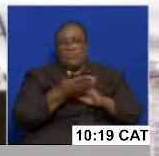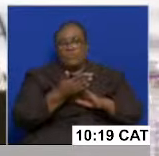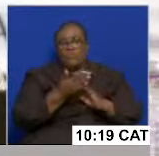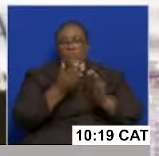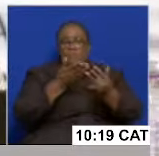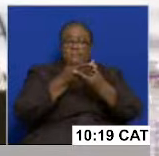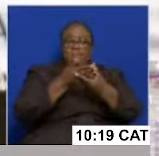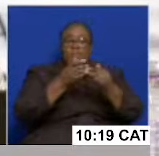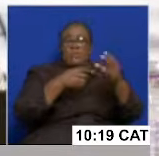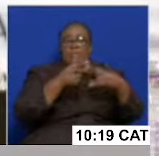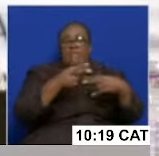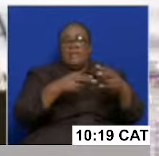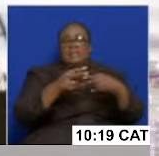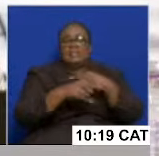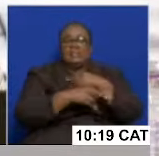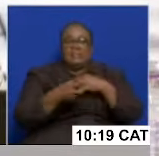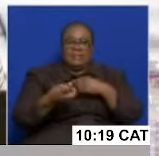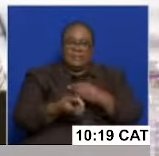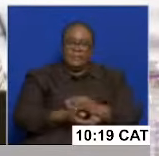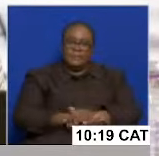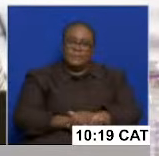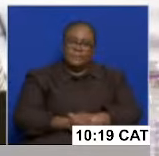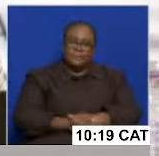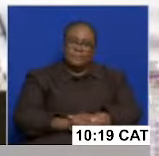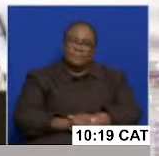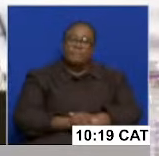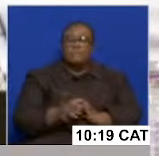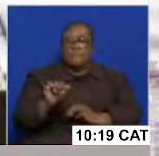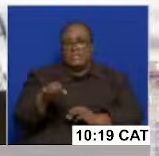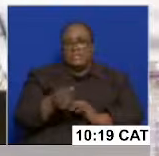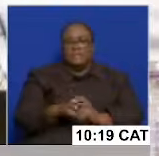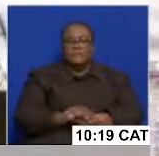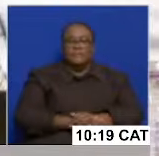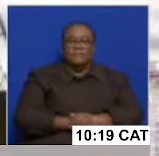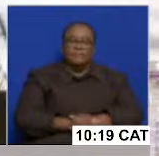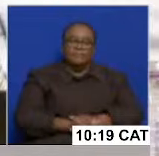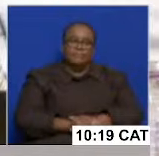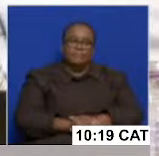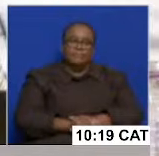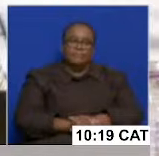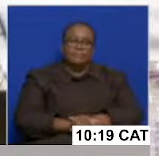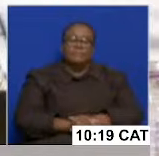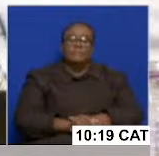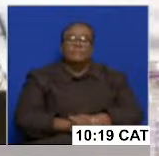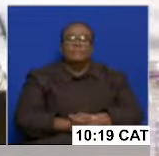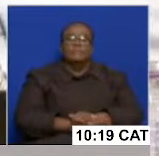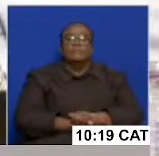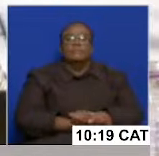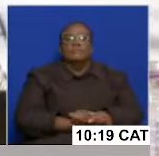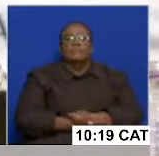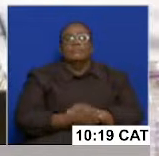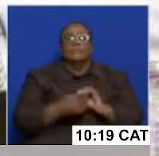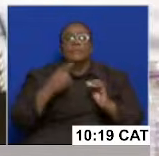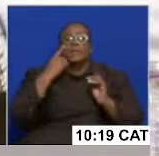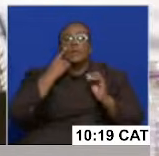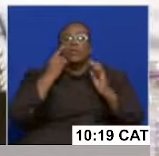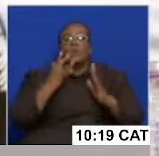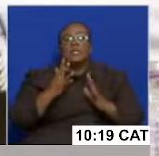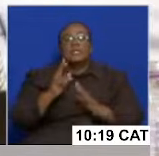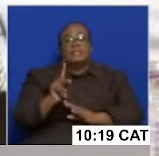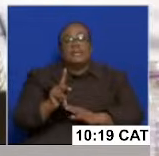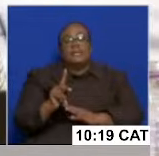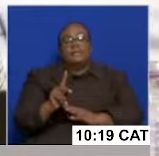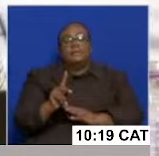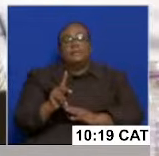stones. Yes. Okay. Witness K, with reference to the stones, when you say you provided them